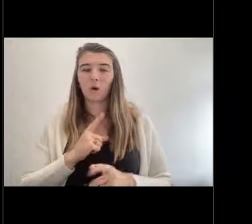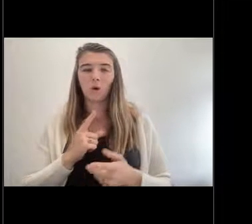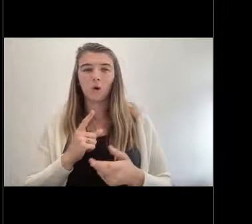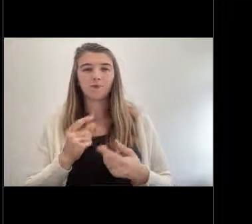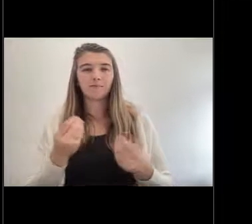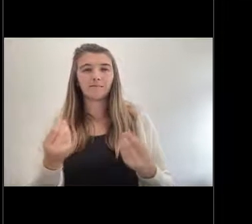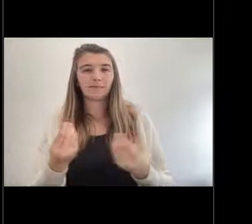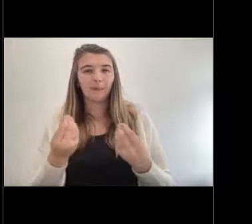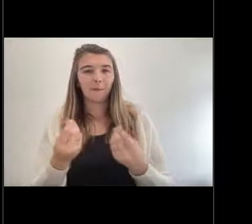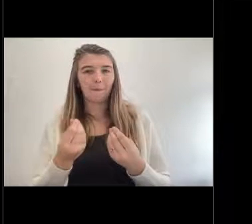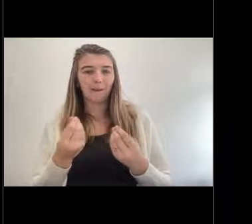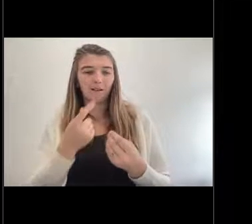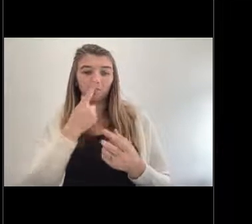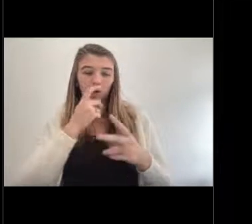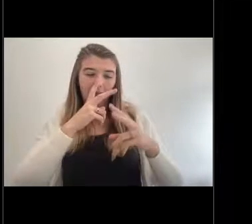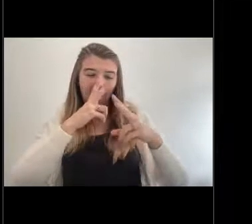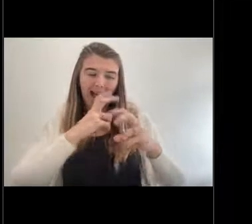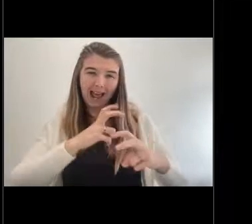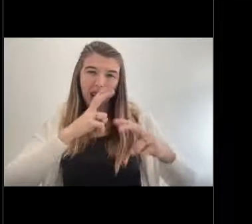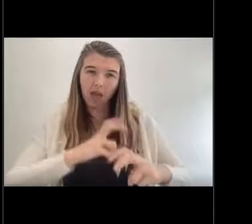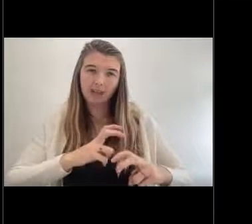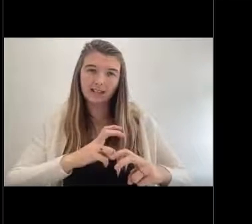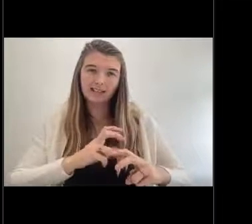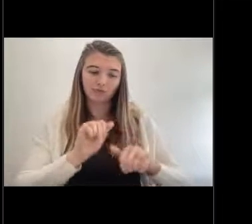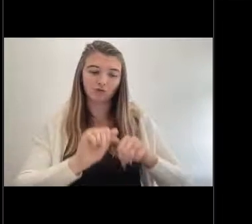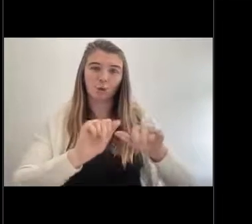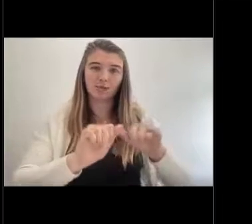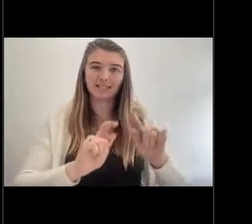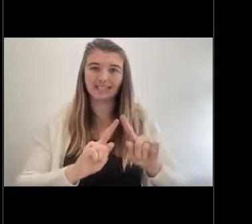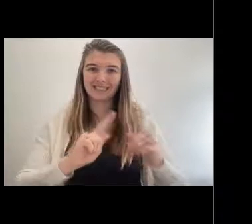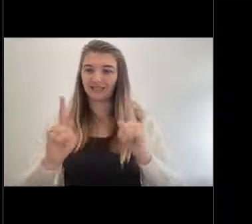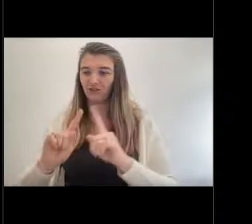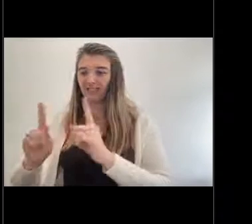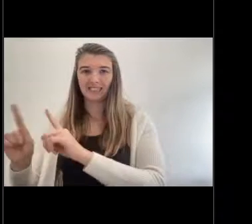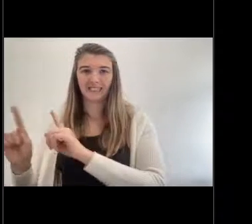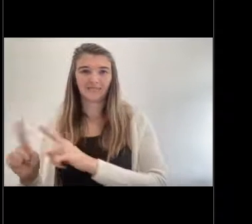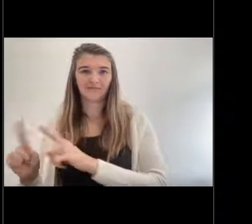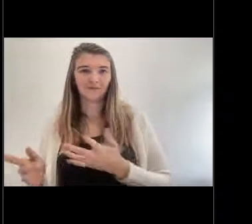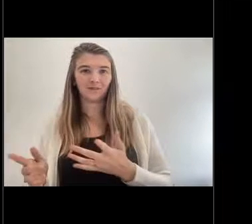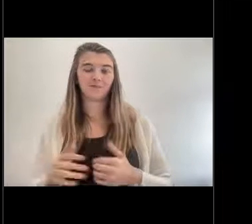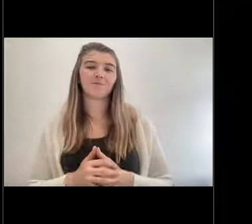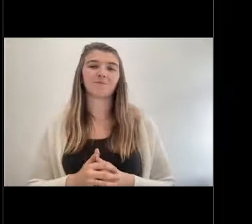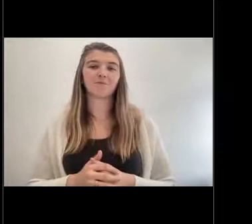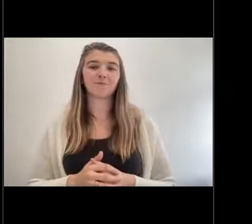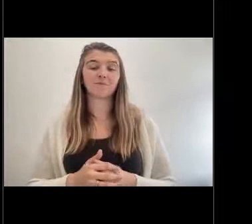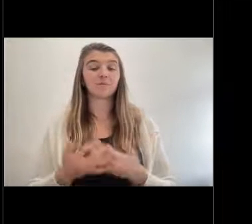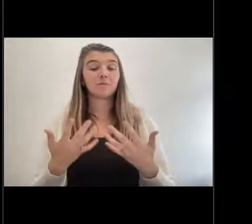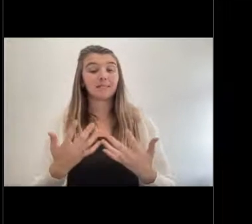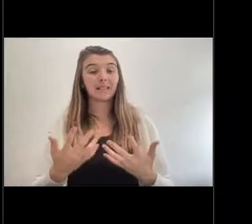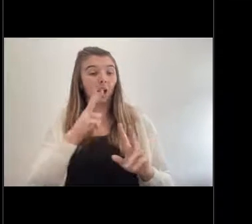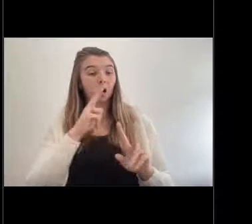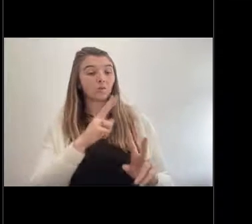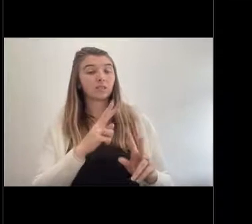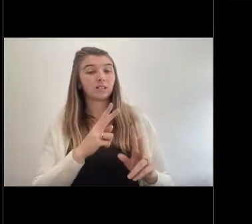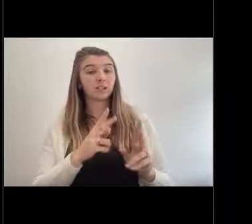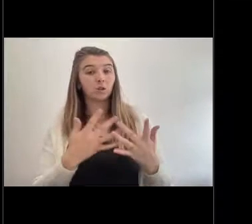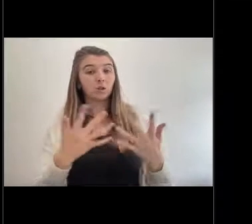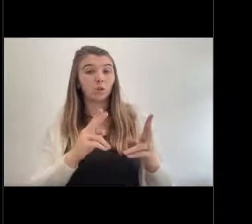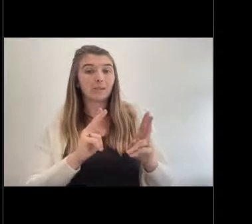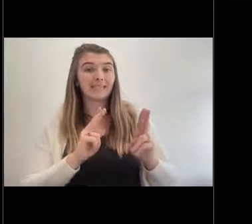methodologies and analysis protocols. So although we are seeing more and more consistent methodology, there is still lack